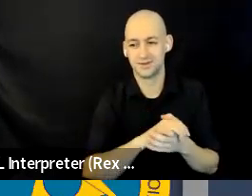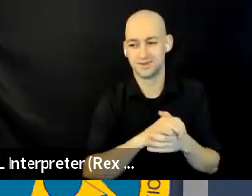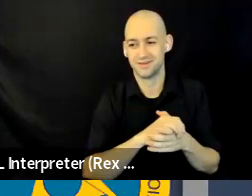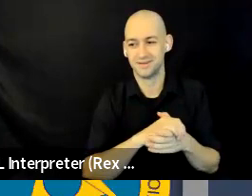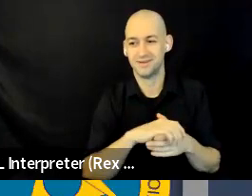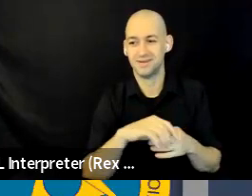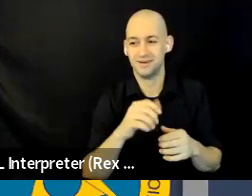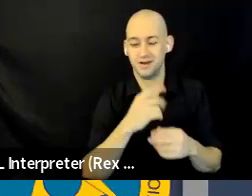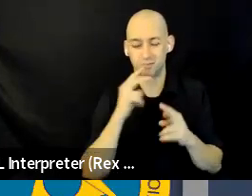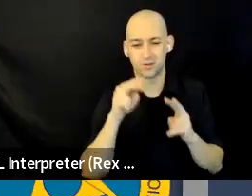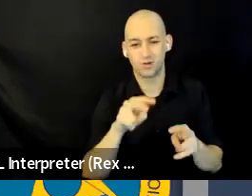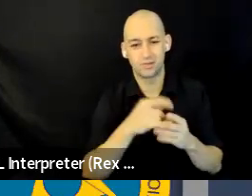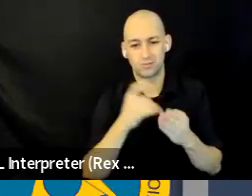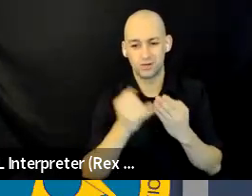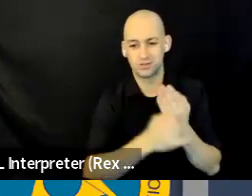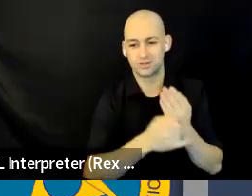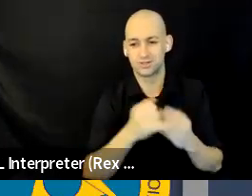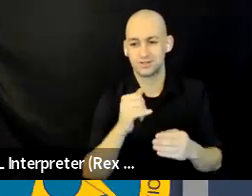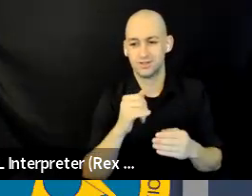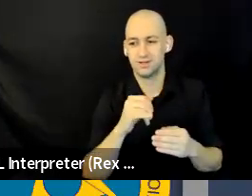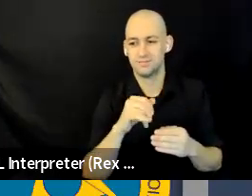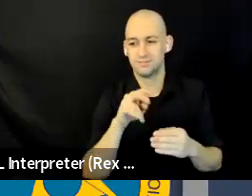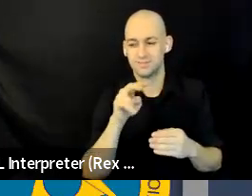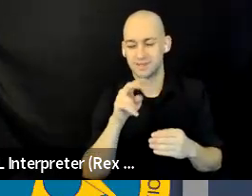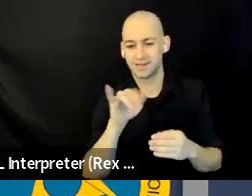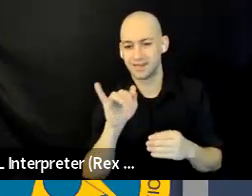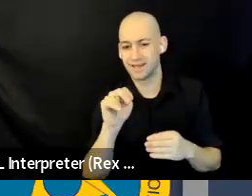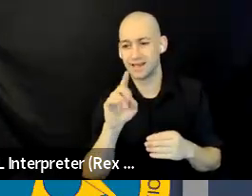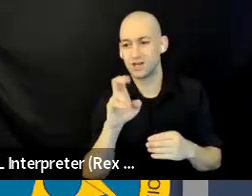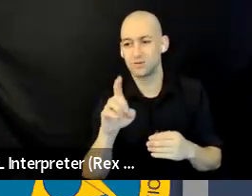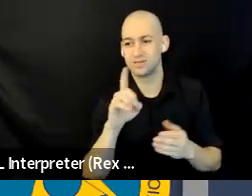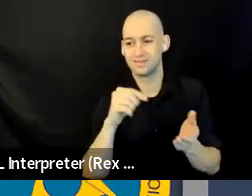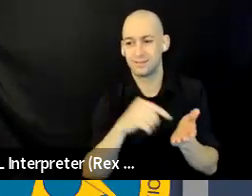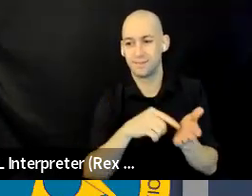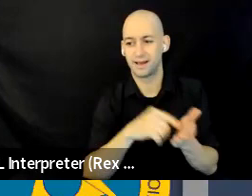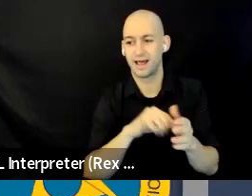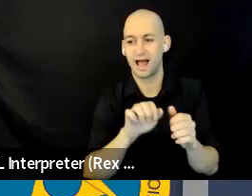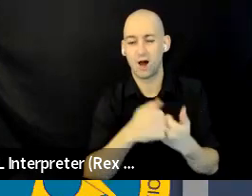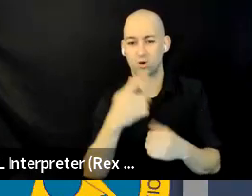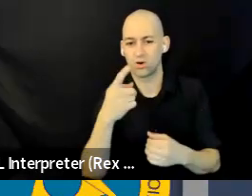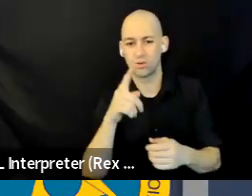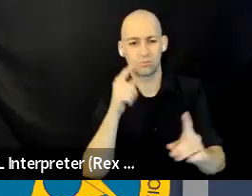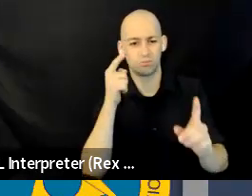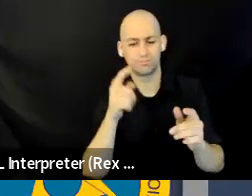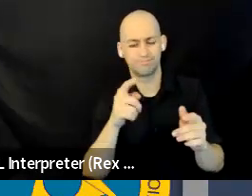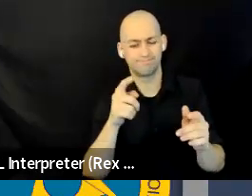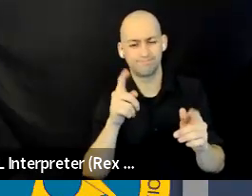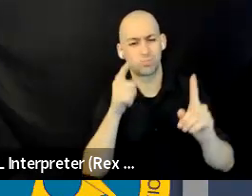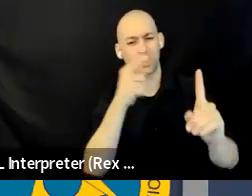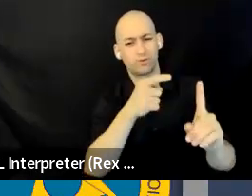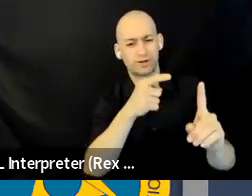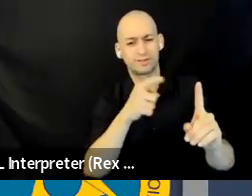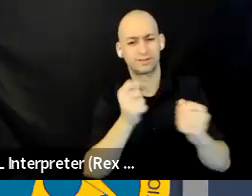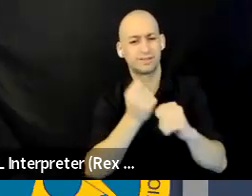you're looking at these projects and you're talking increased capacity or induced demand, how do you prioritize the safety element?